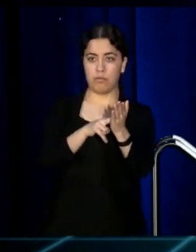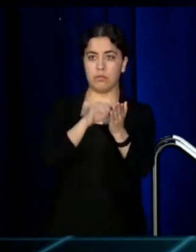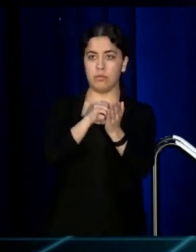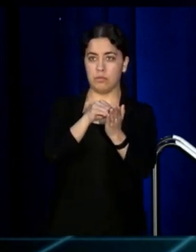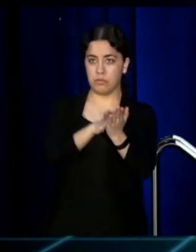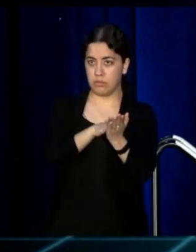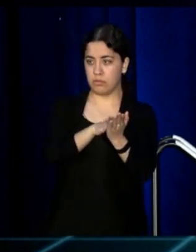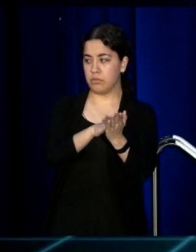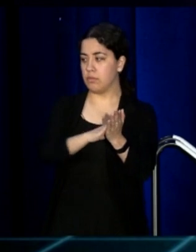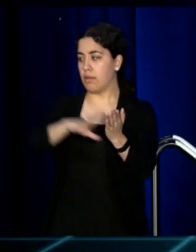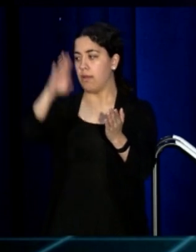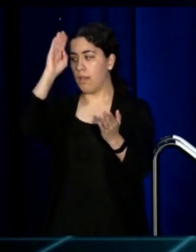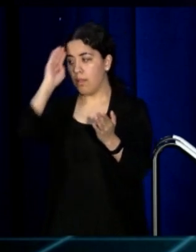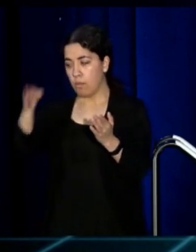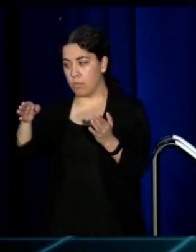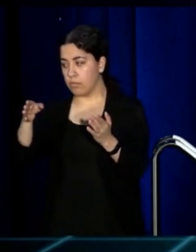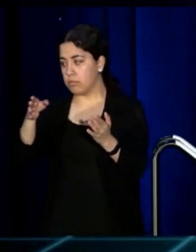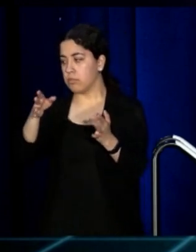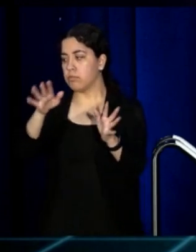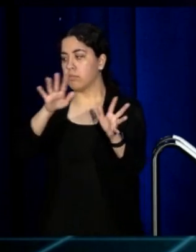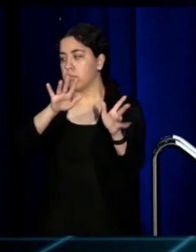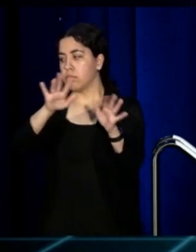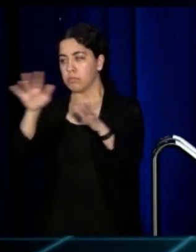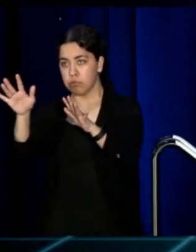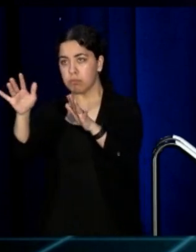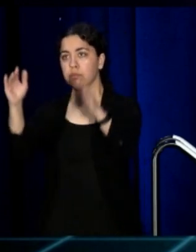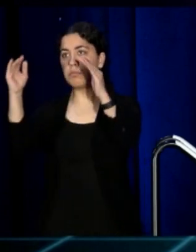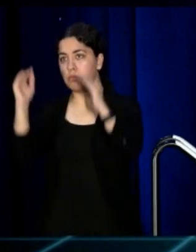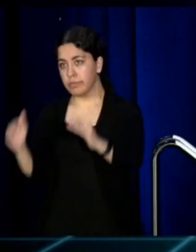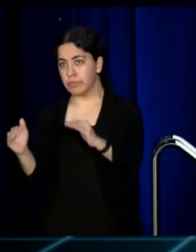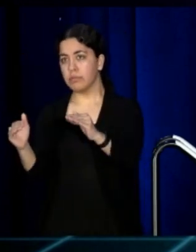hi, and let's import create post.